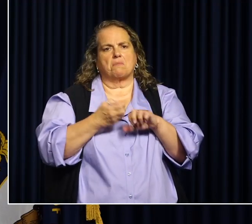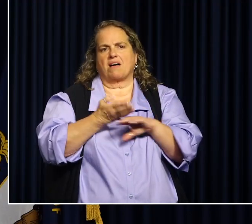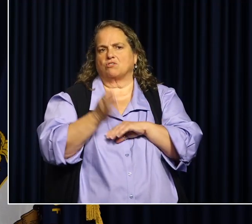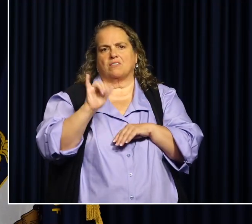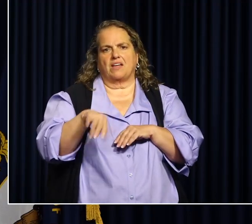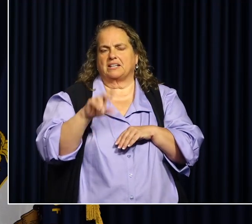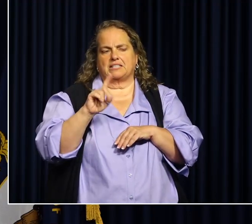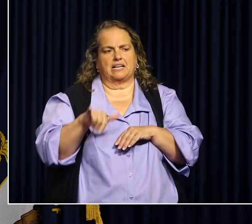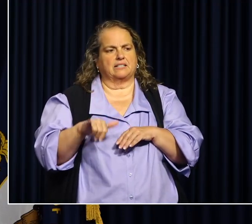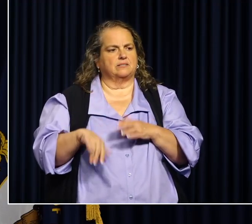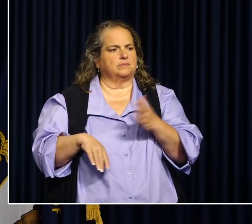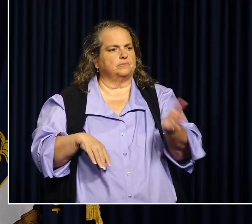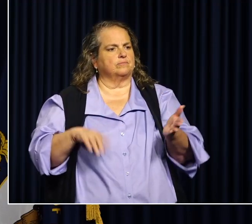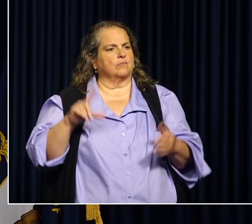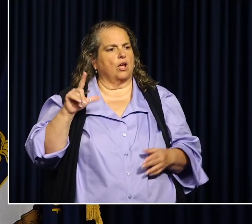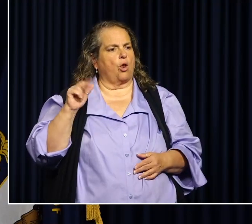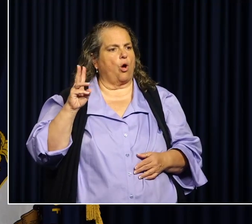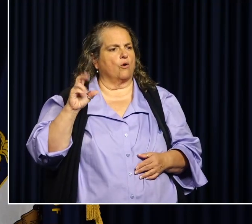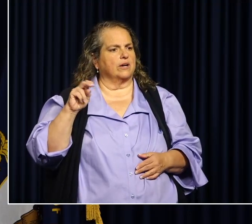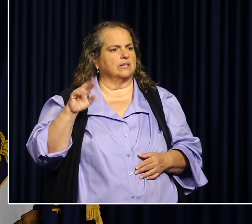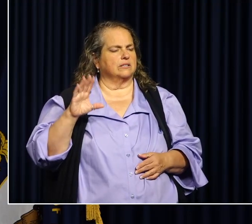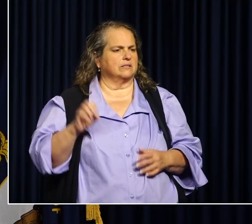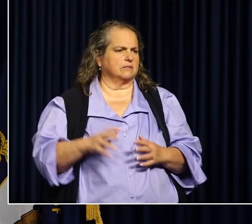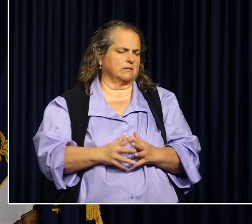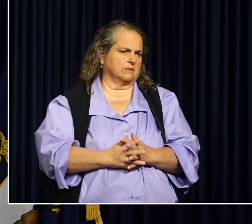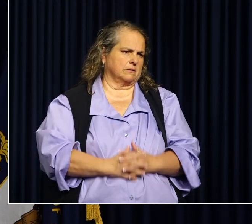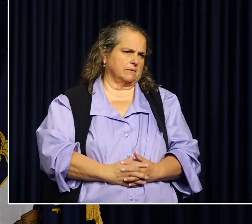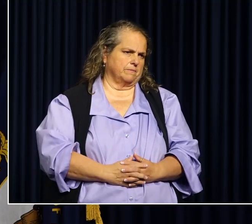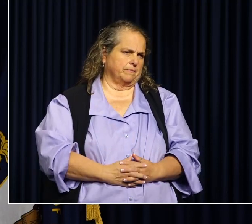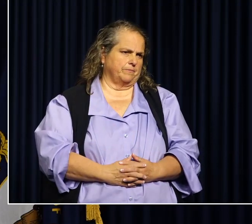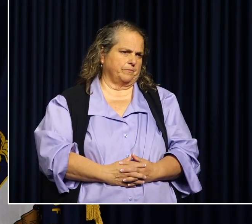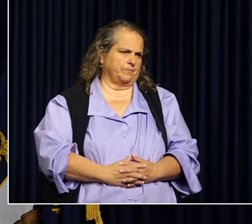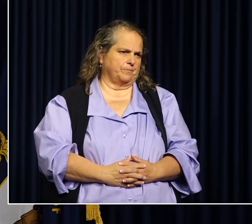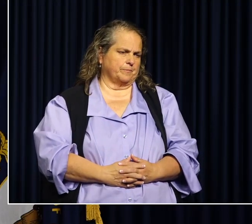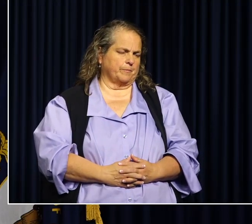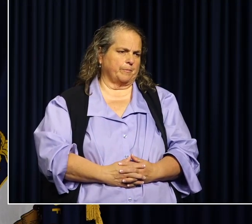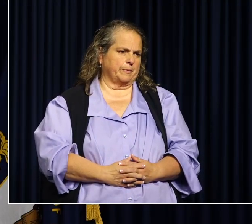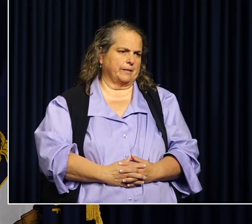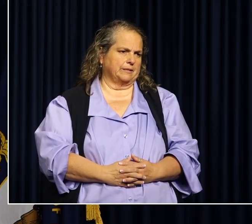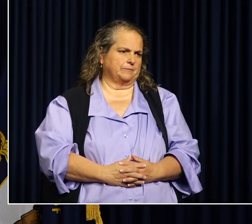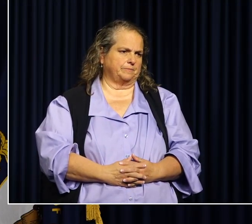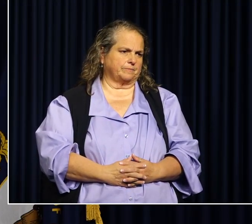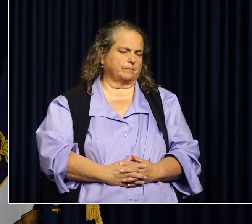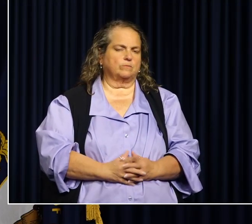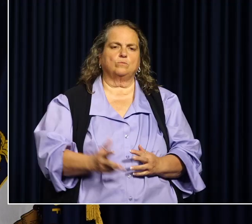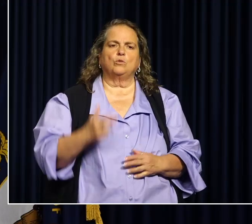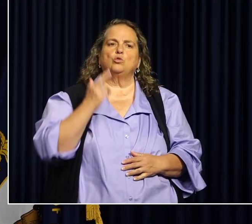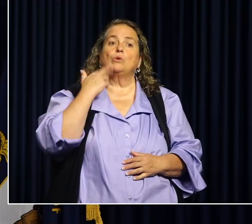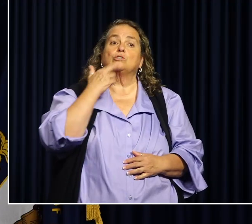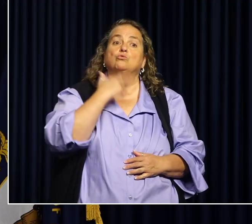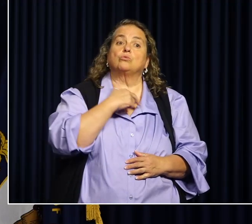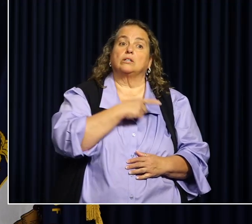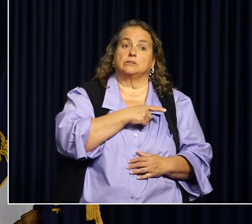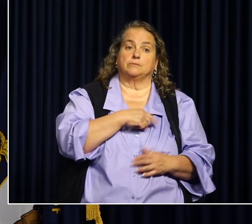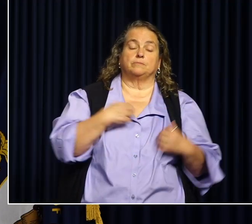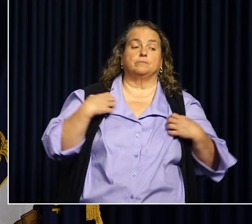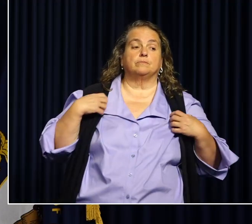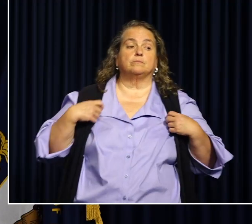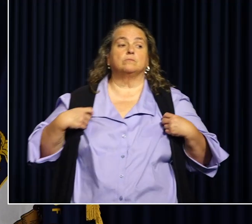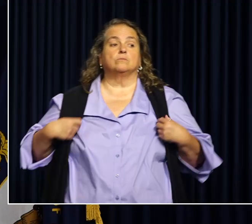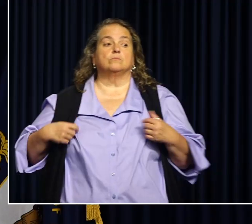that day. Go, Lawrence? On restaurant guidance, the disposable